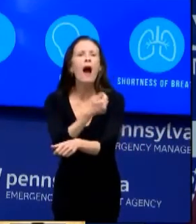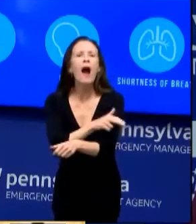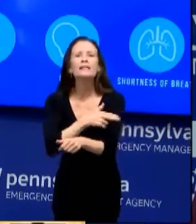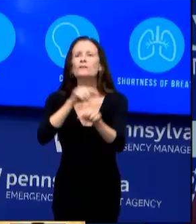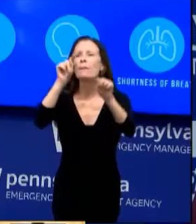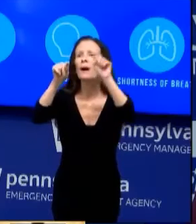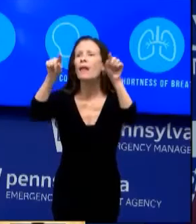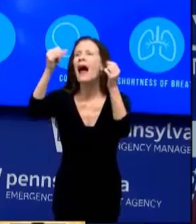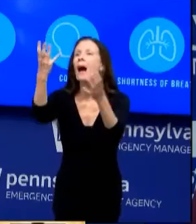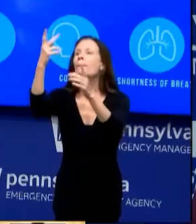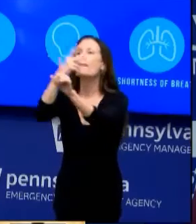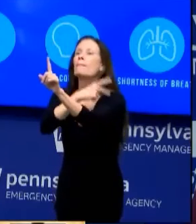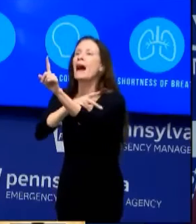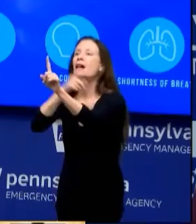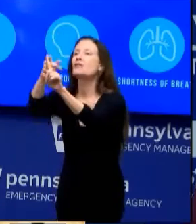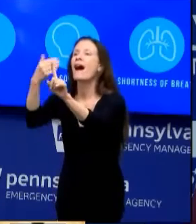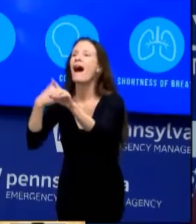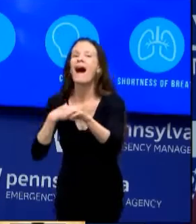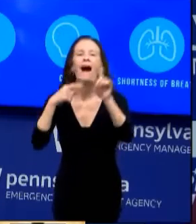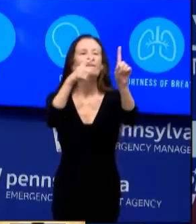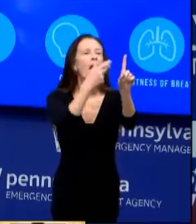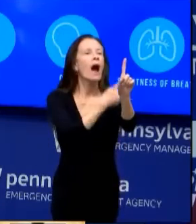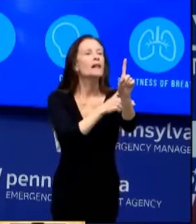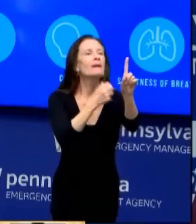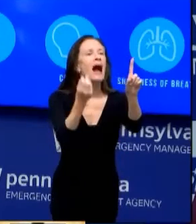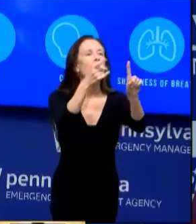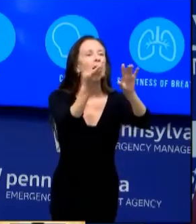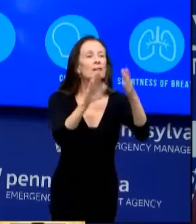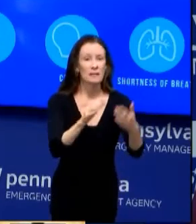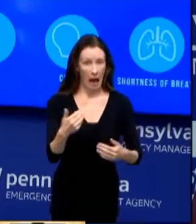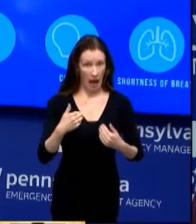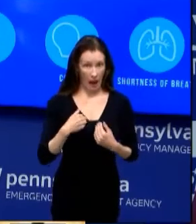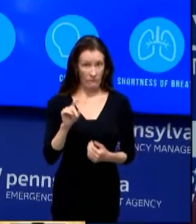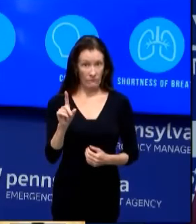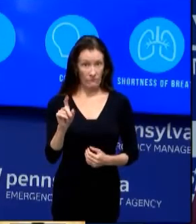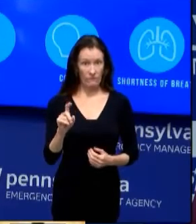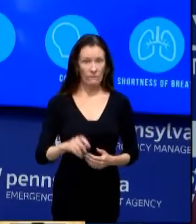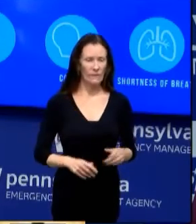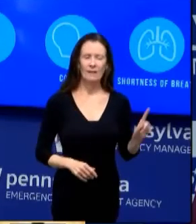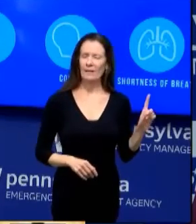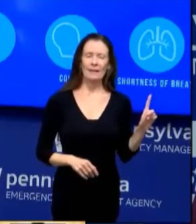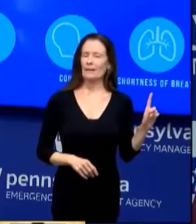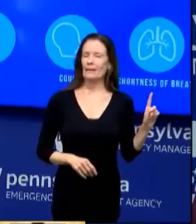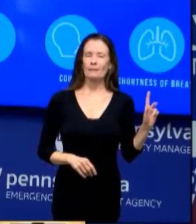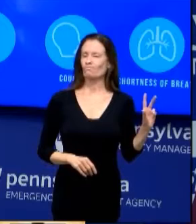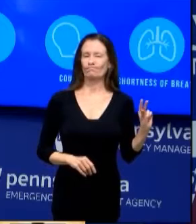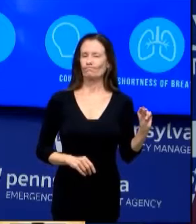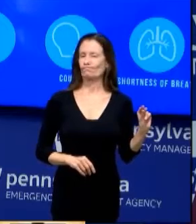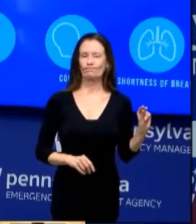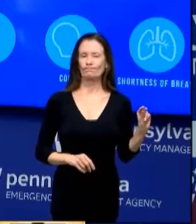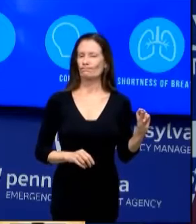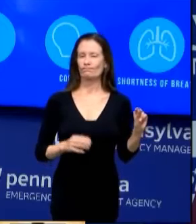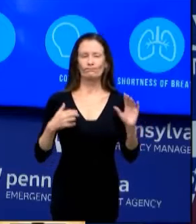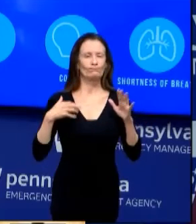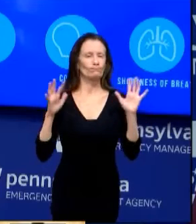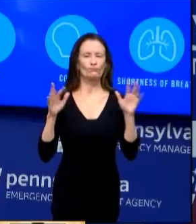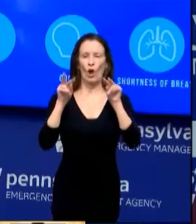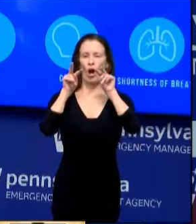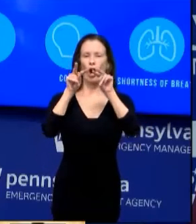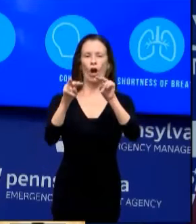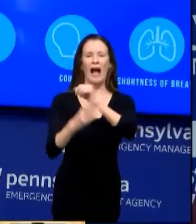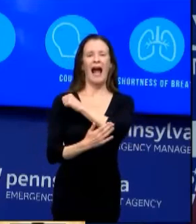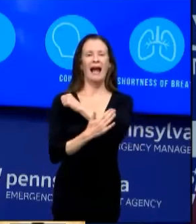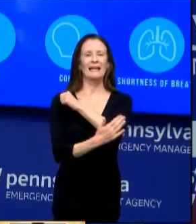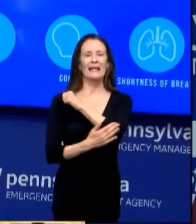counts by county. Thank you. We have a few questions from WNEP TV.